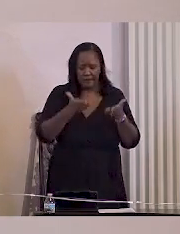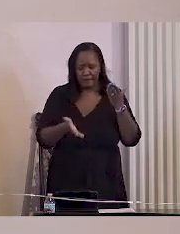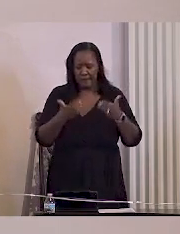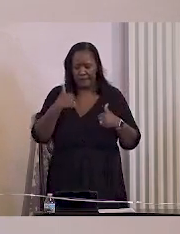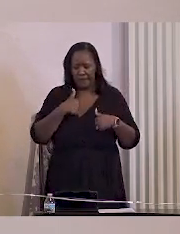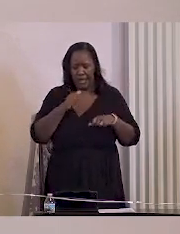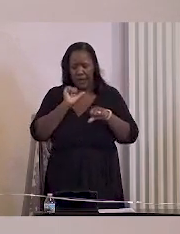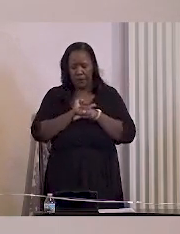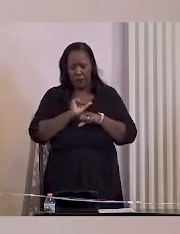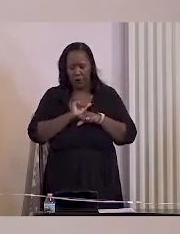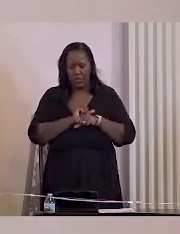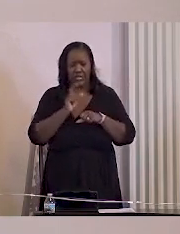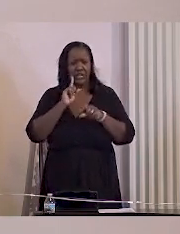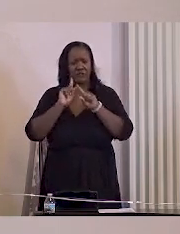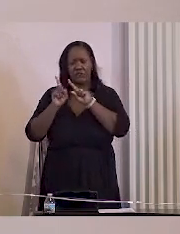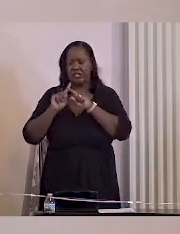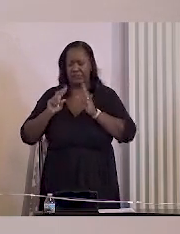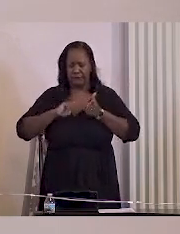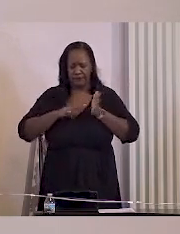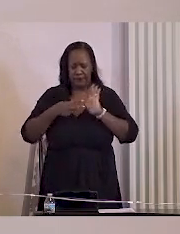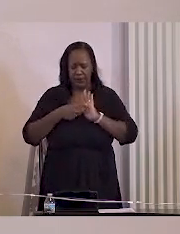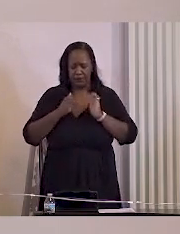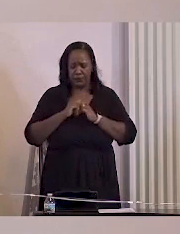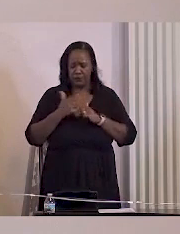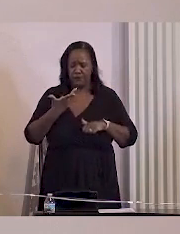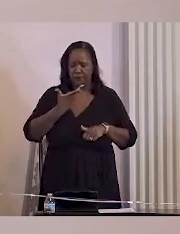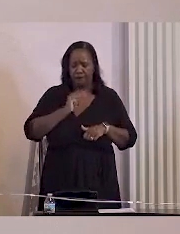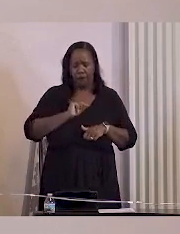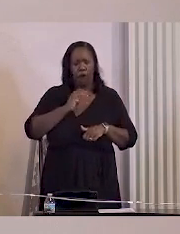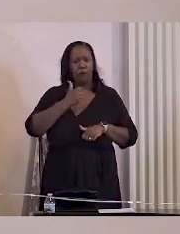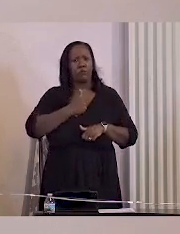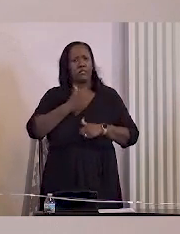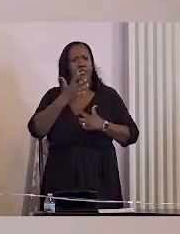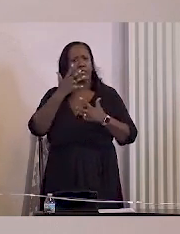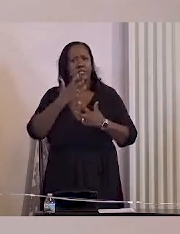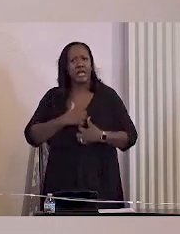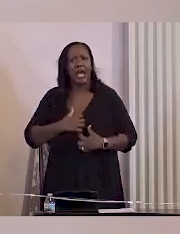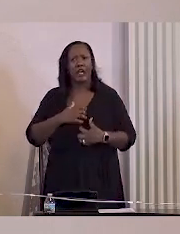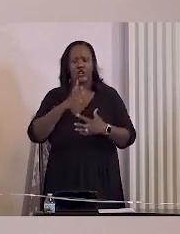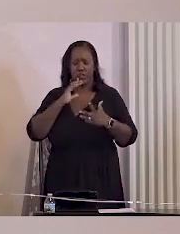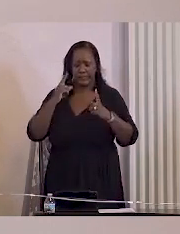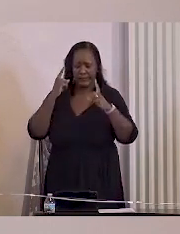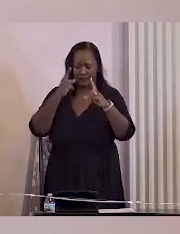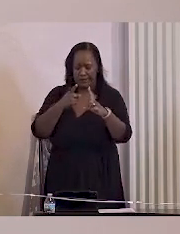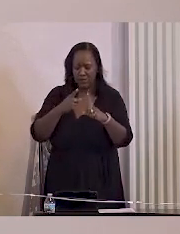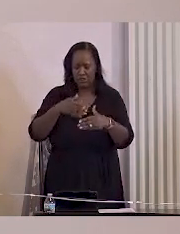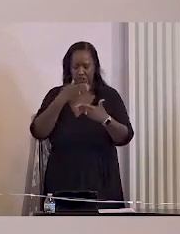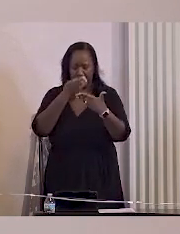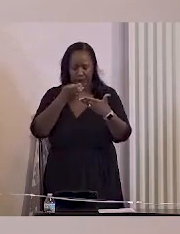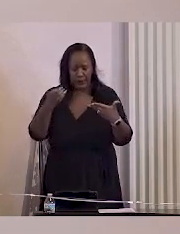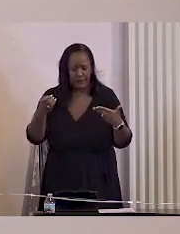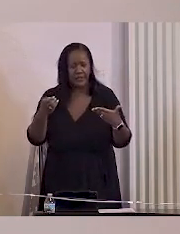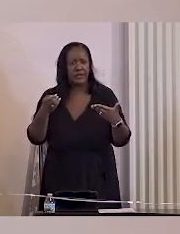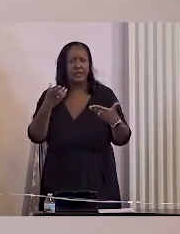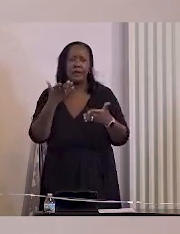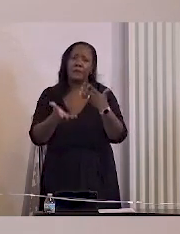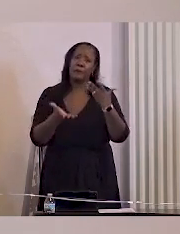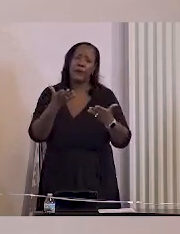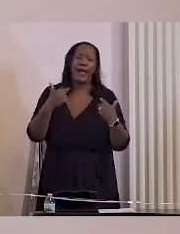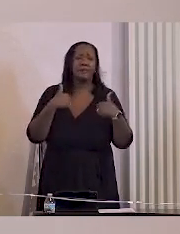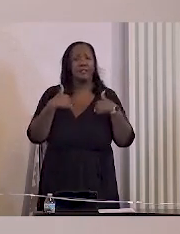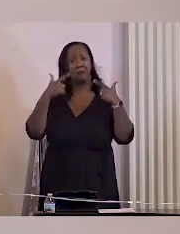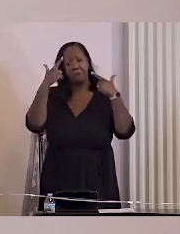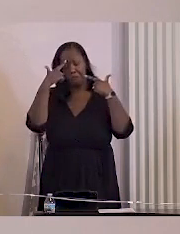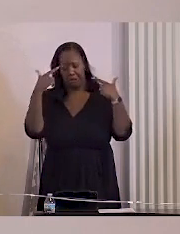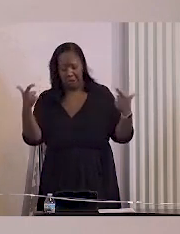am working at cross purposes with my own desires, ambitions, equipment. Perhaps I am